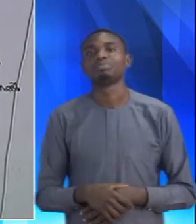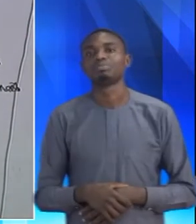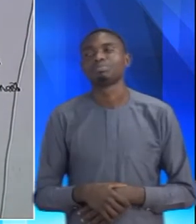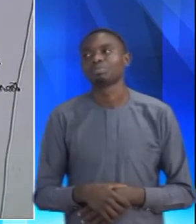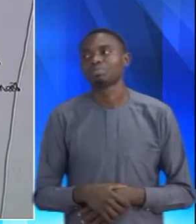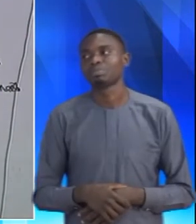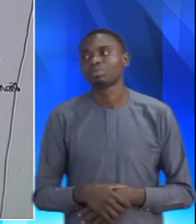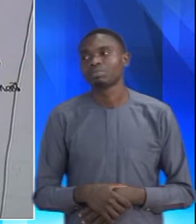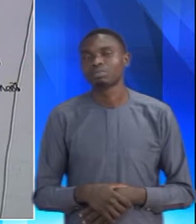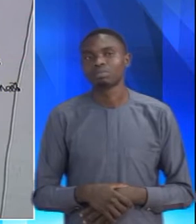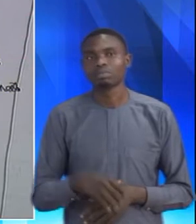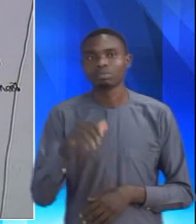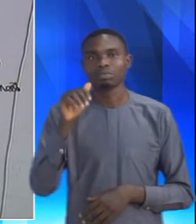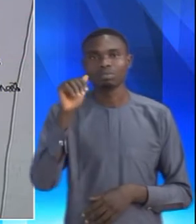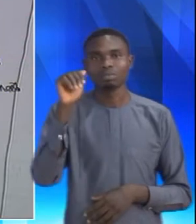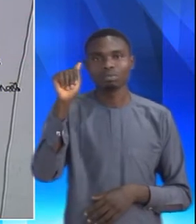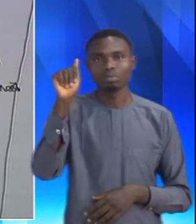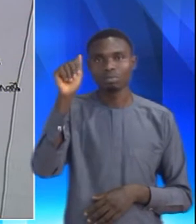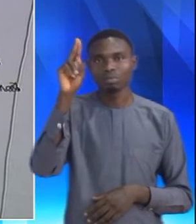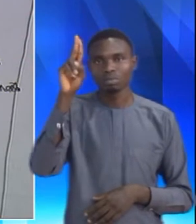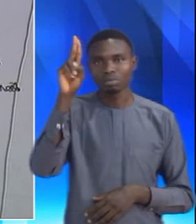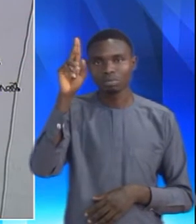and authority,